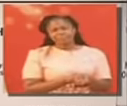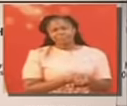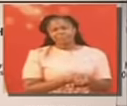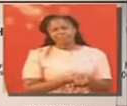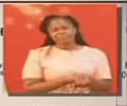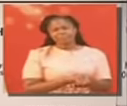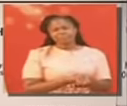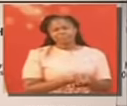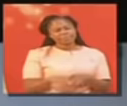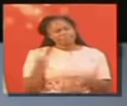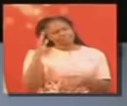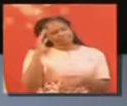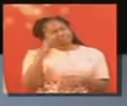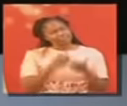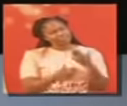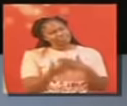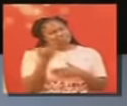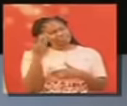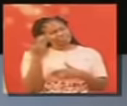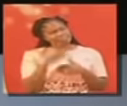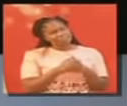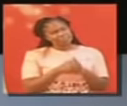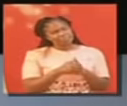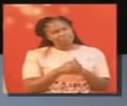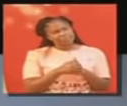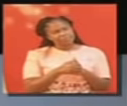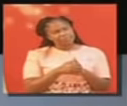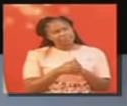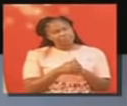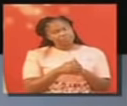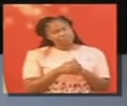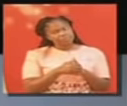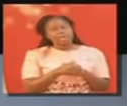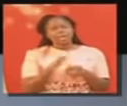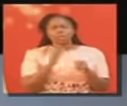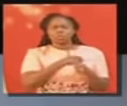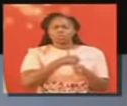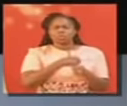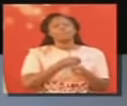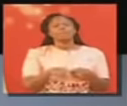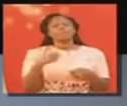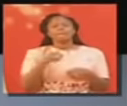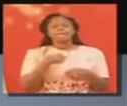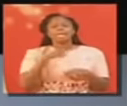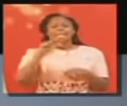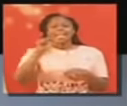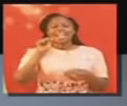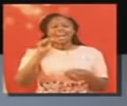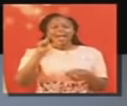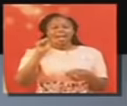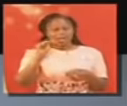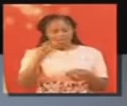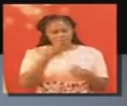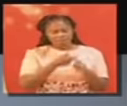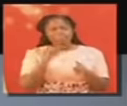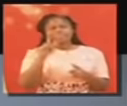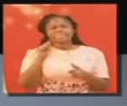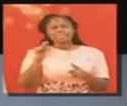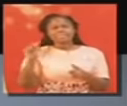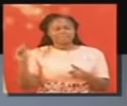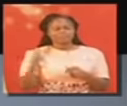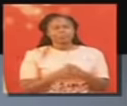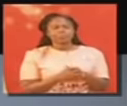don't. Yes, hi, good morning. Now, 35%, sorry, Sonal Lala from TTT News. 35% decrease in cases is